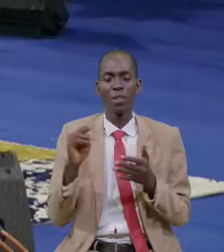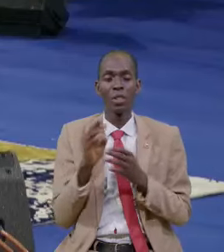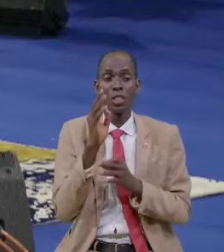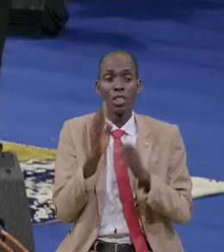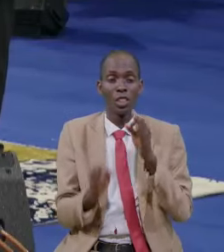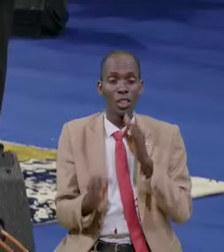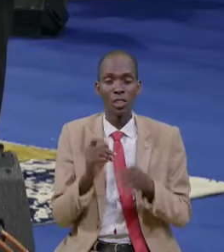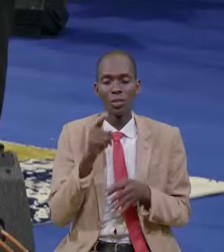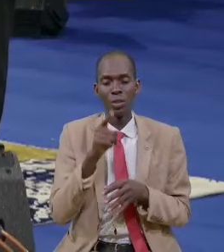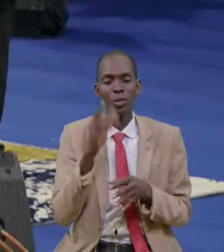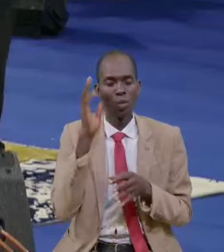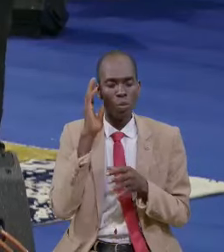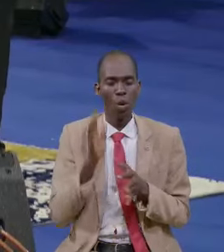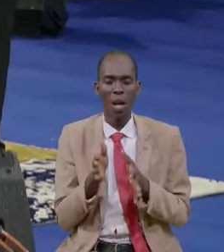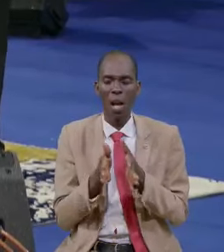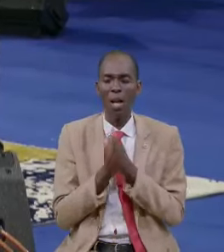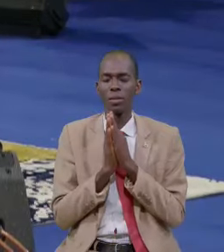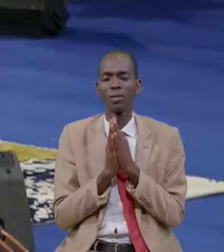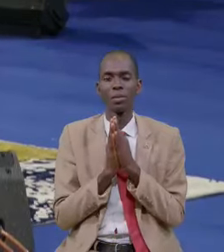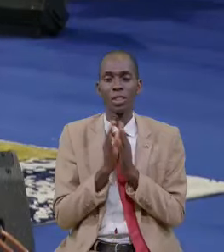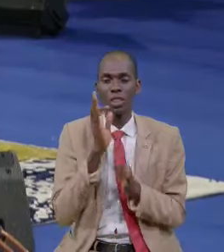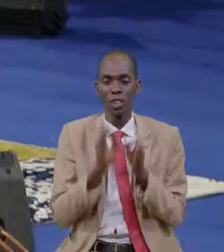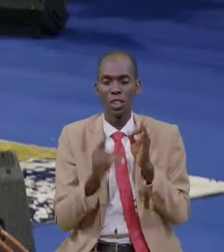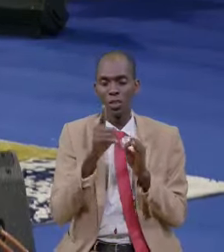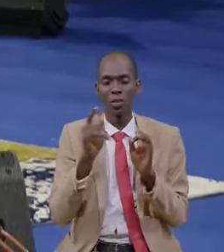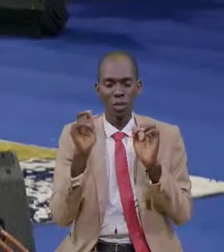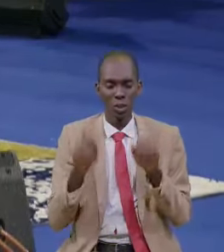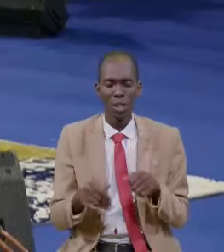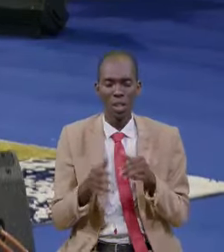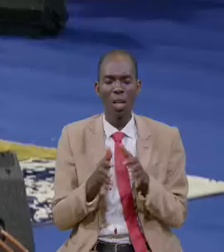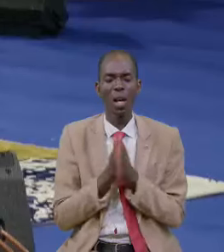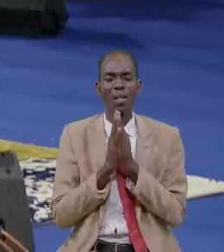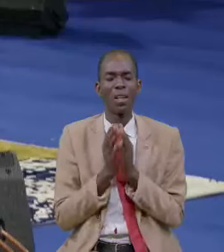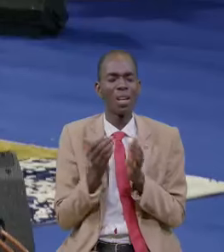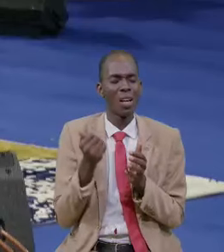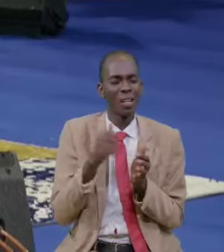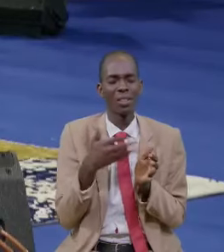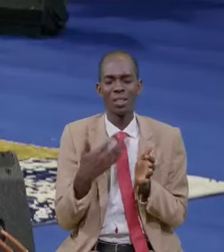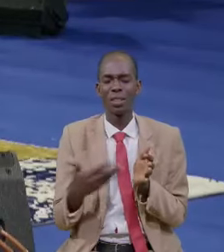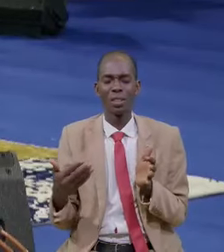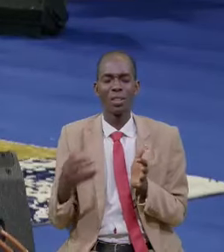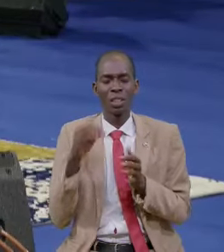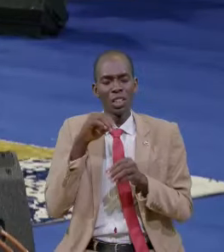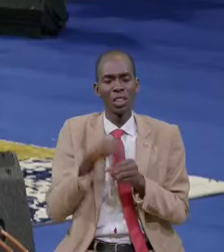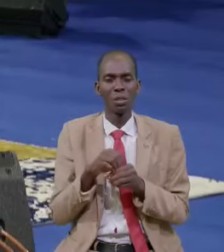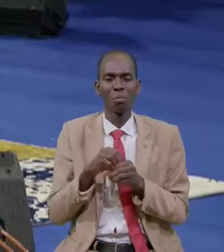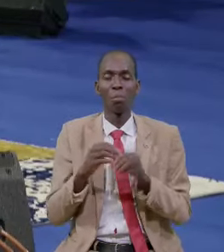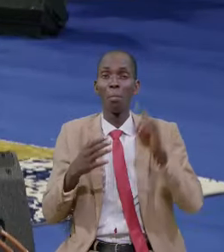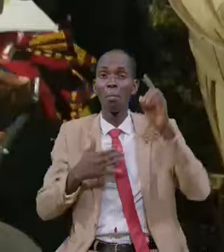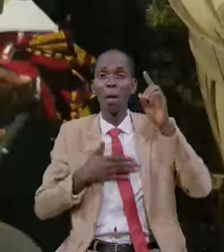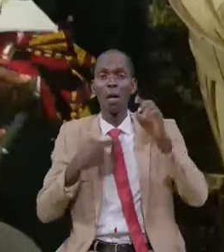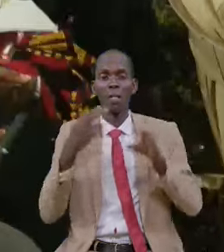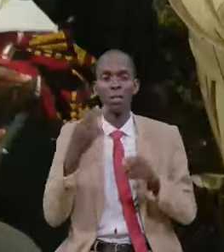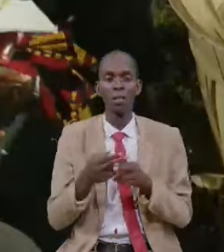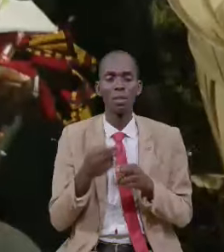ask," that's it, that's all we do. "If ye shall ask anything in my name, I